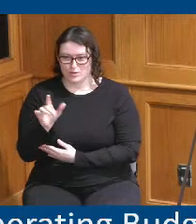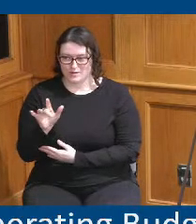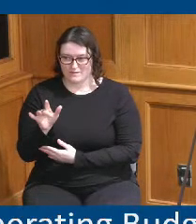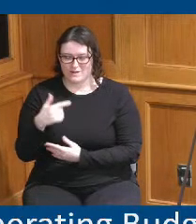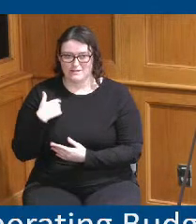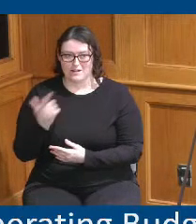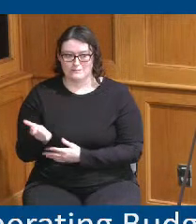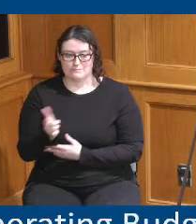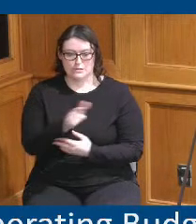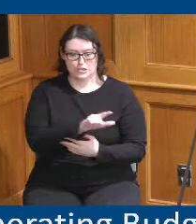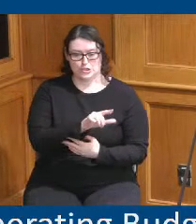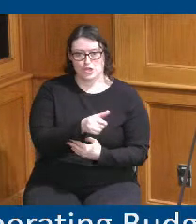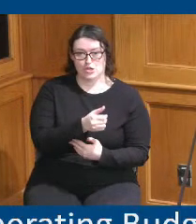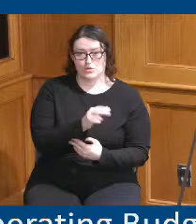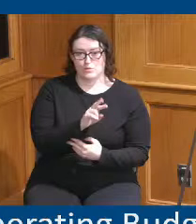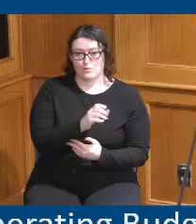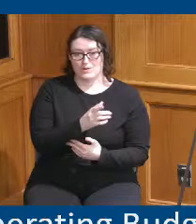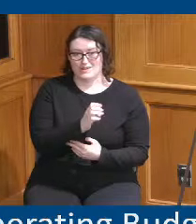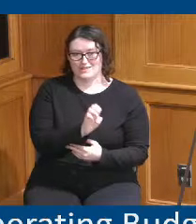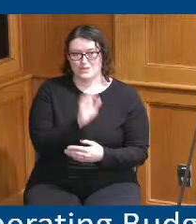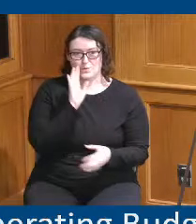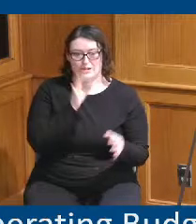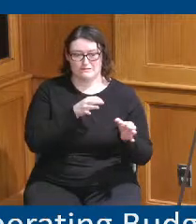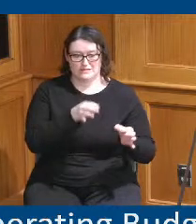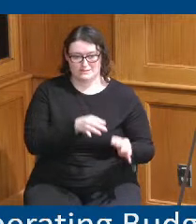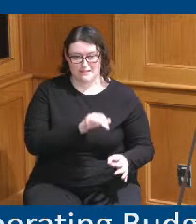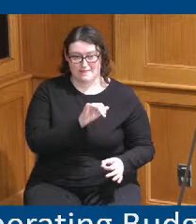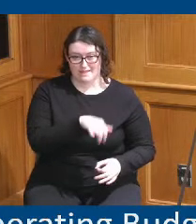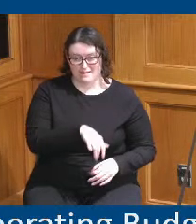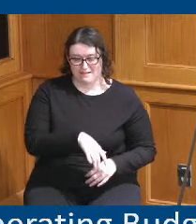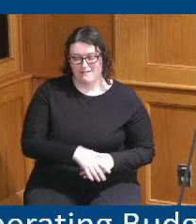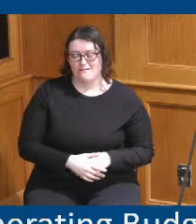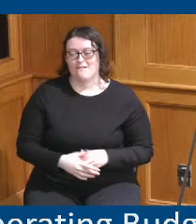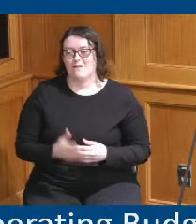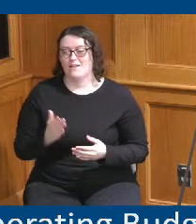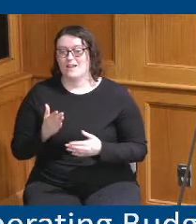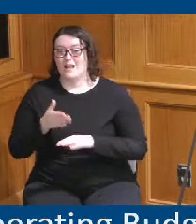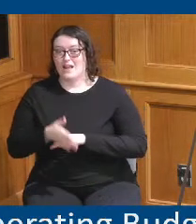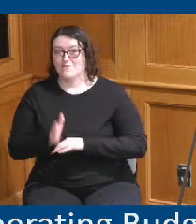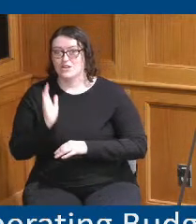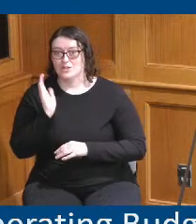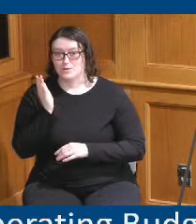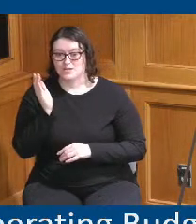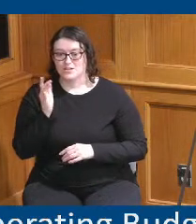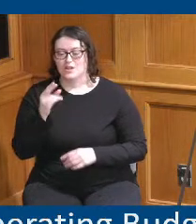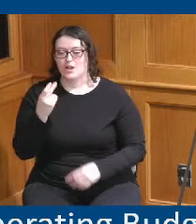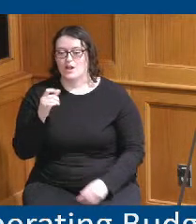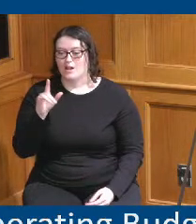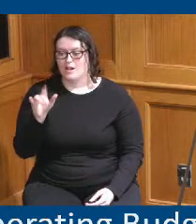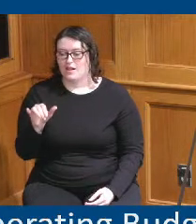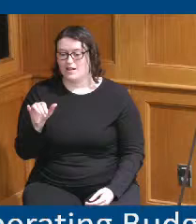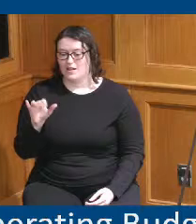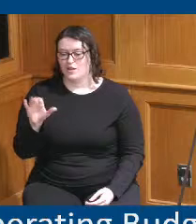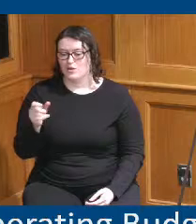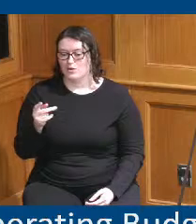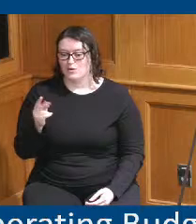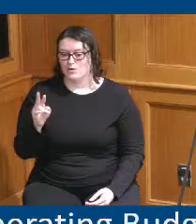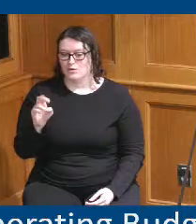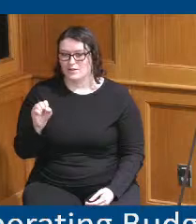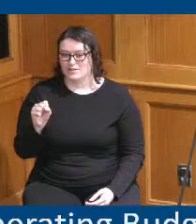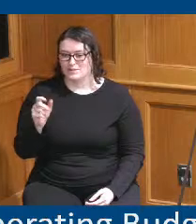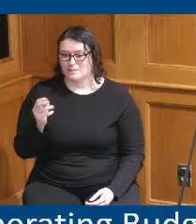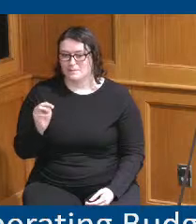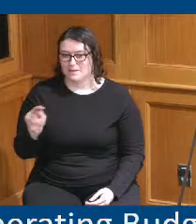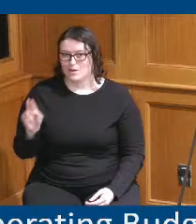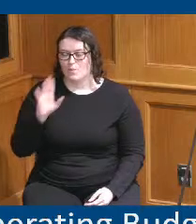Reese Johnson to do the capital budget. And following our presentation, Assistant Administrator Holly Chrisman is going to present on a